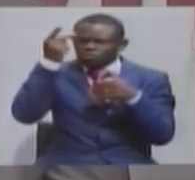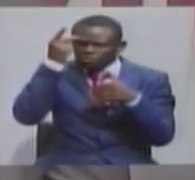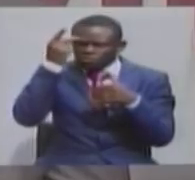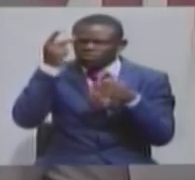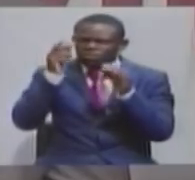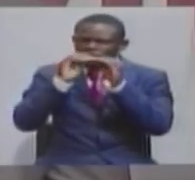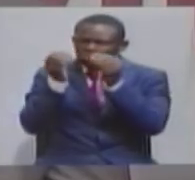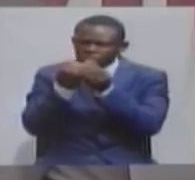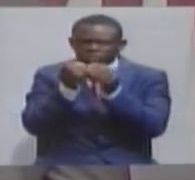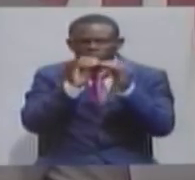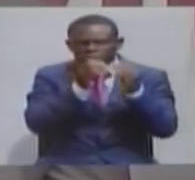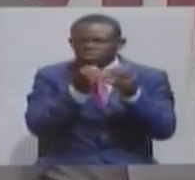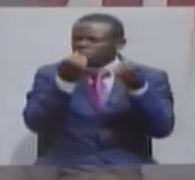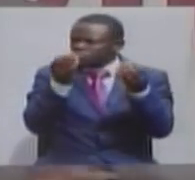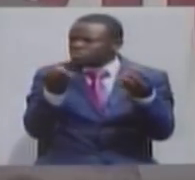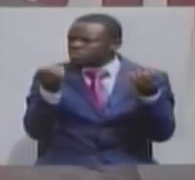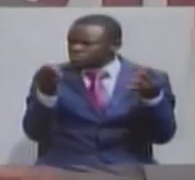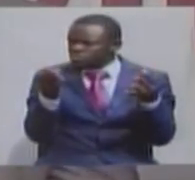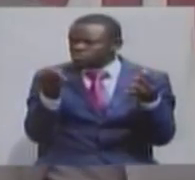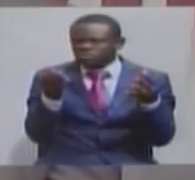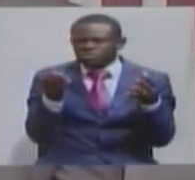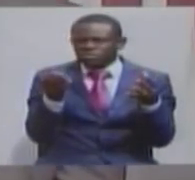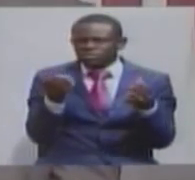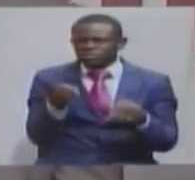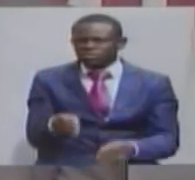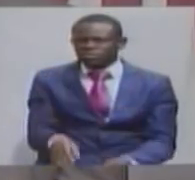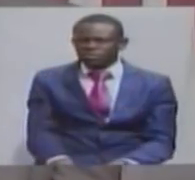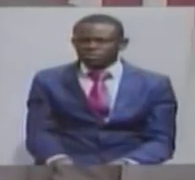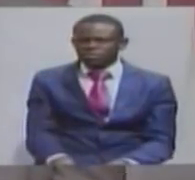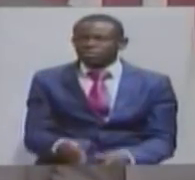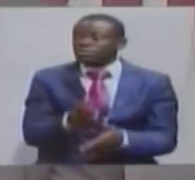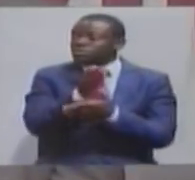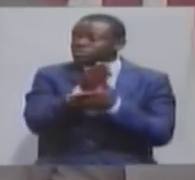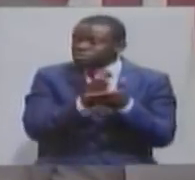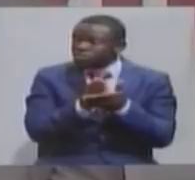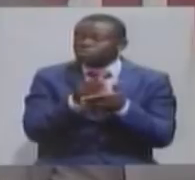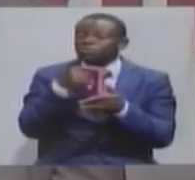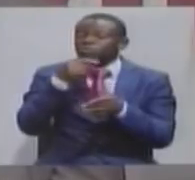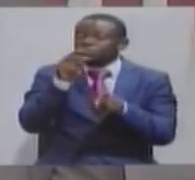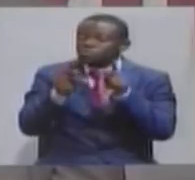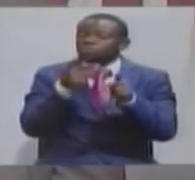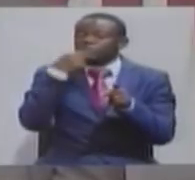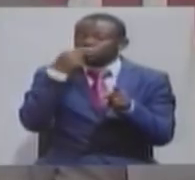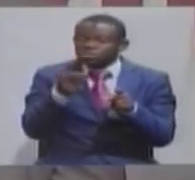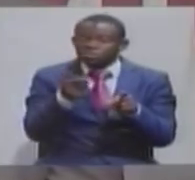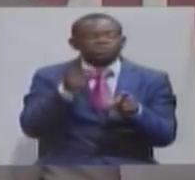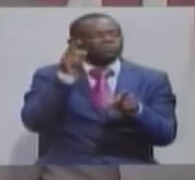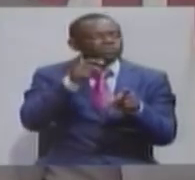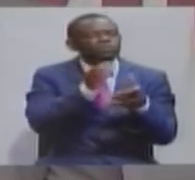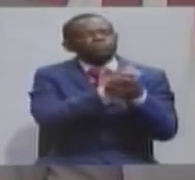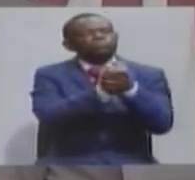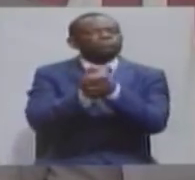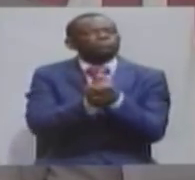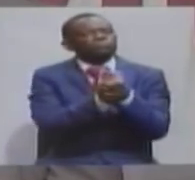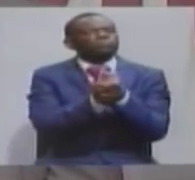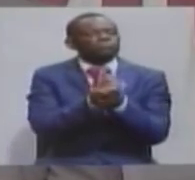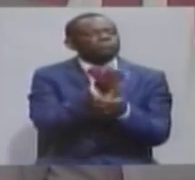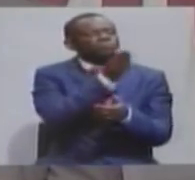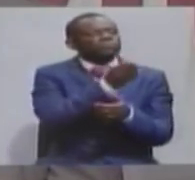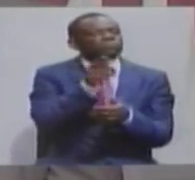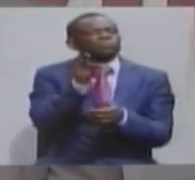And I've been hearing people saying, let's harmonize. How do you harmonize UPND and PF? Less violence? True.